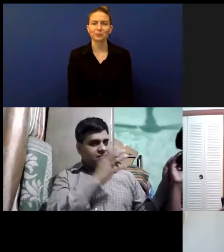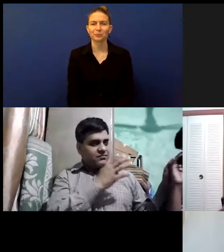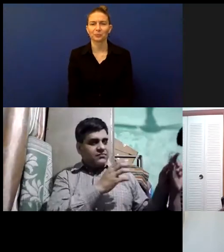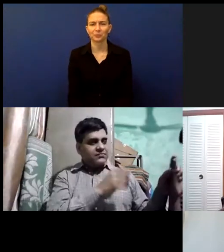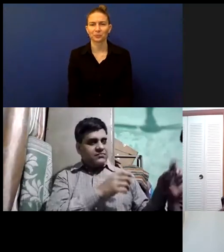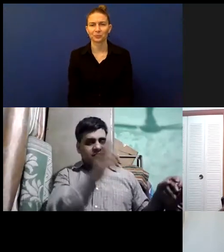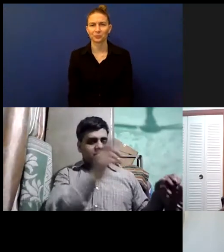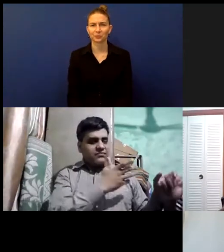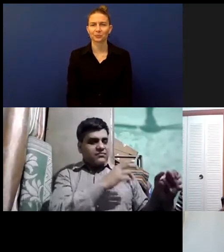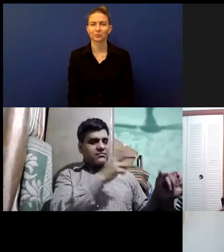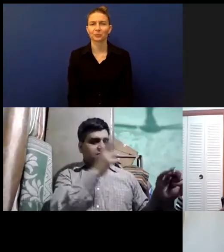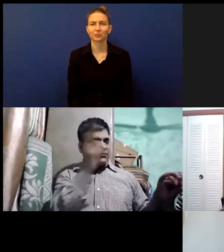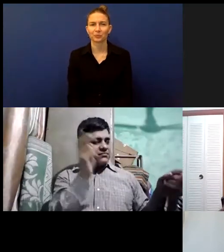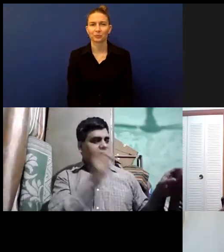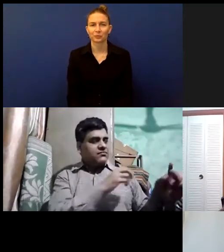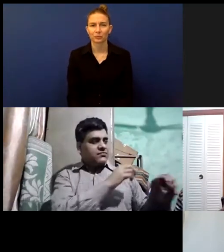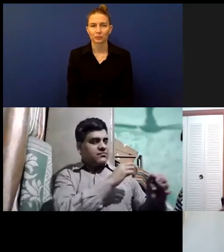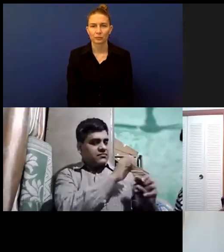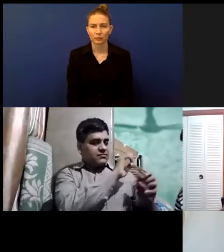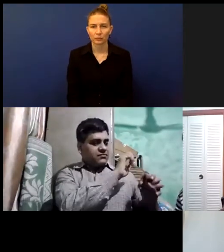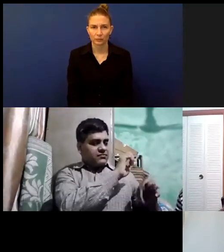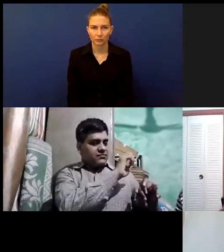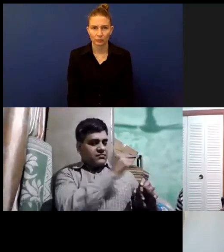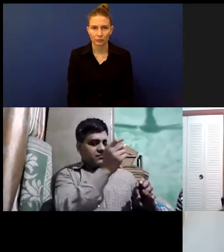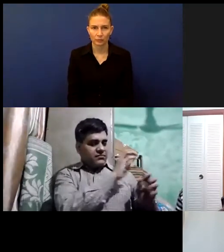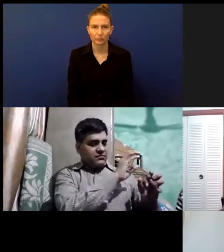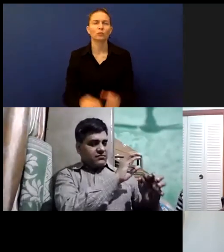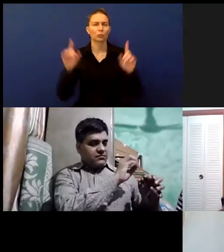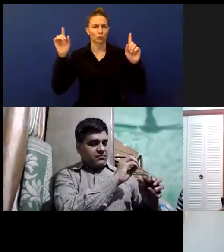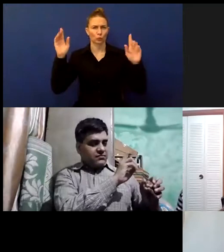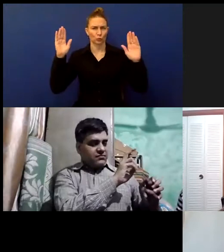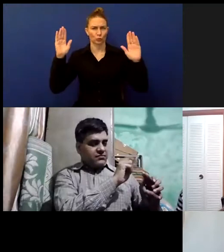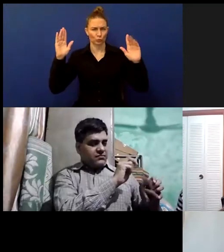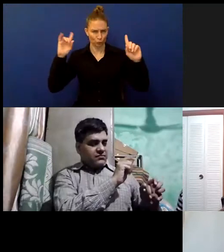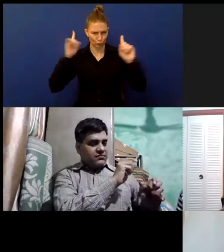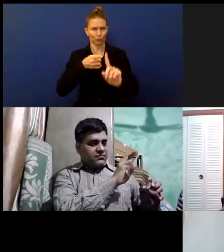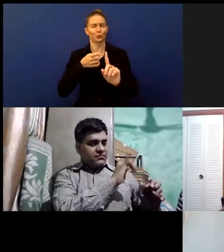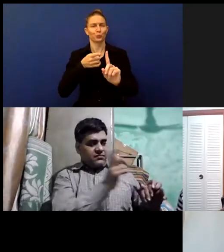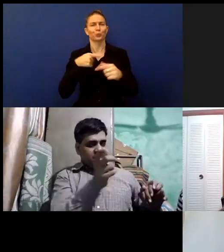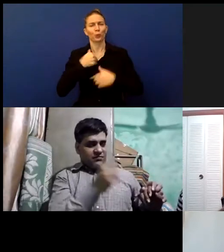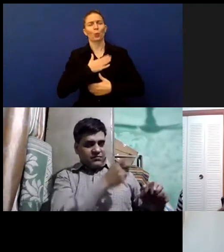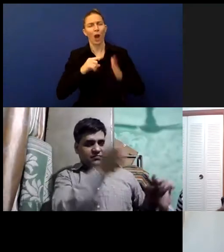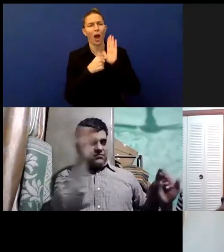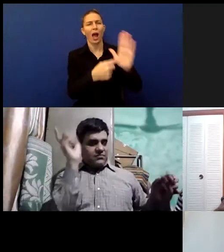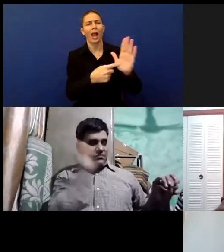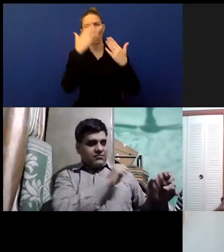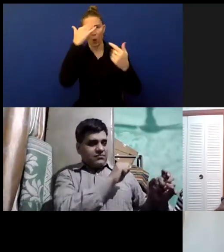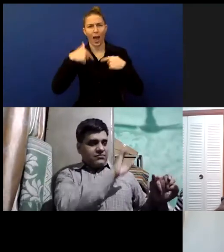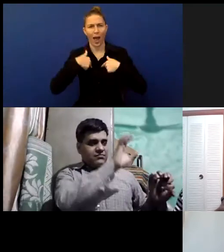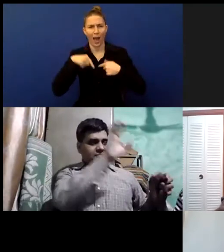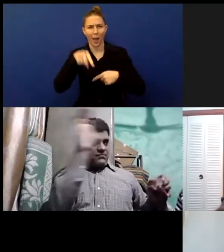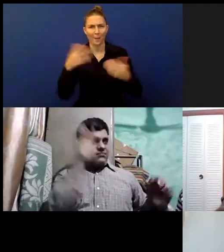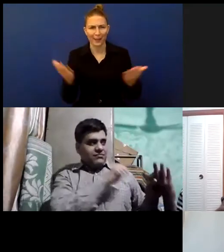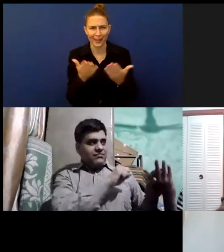To cut the long way short, I want to highlight the reasons why I'm here. First and foremost, I participated in a